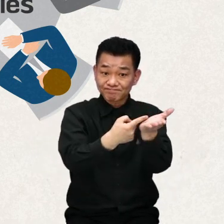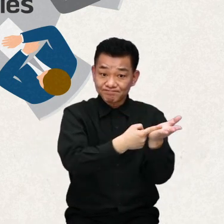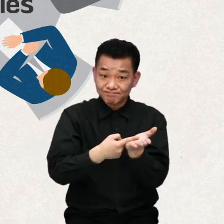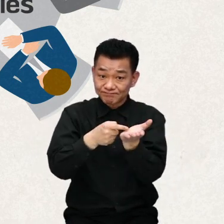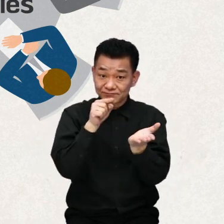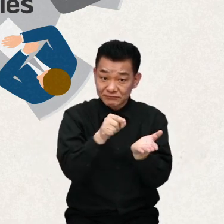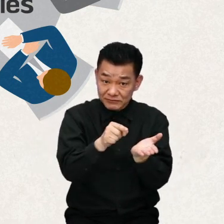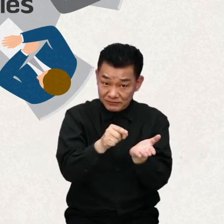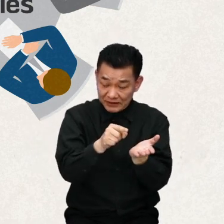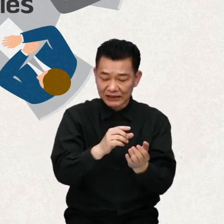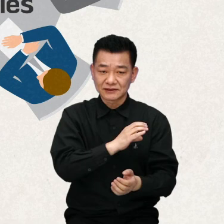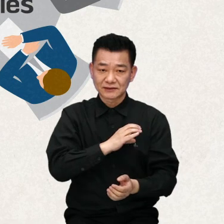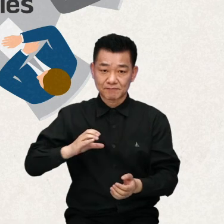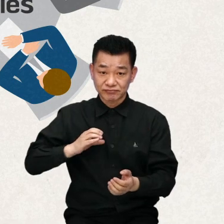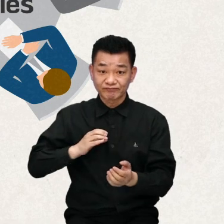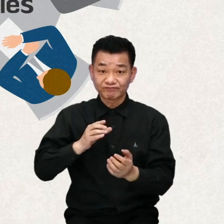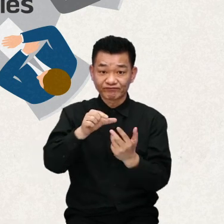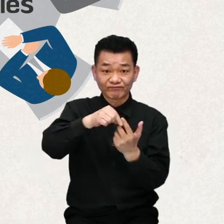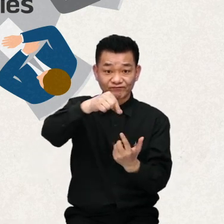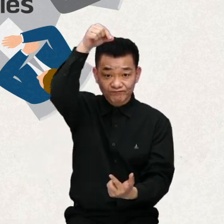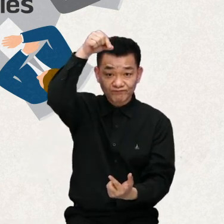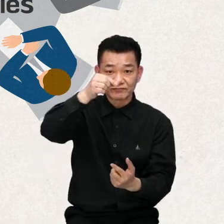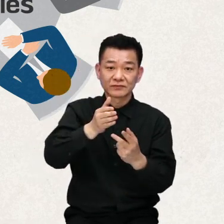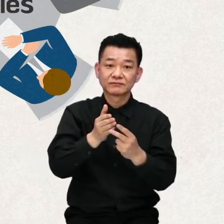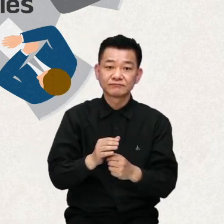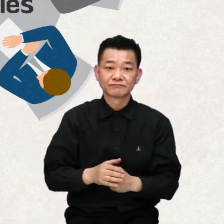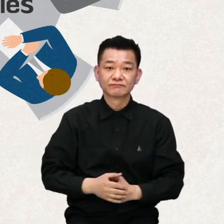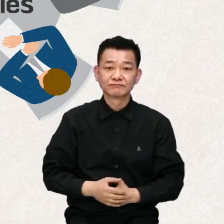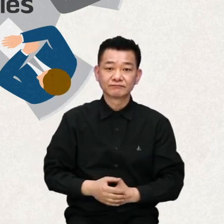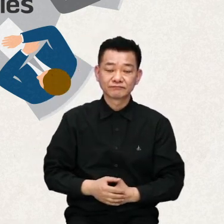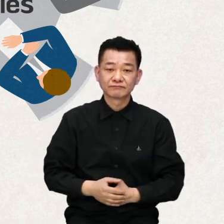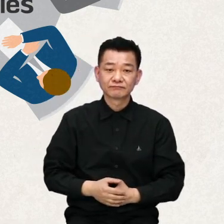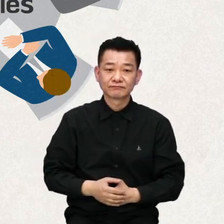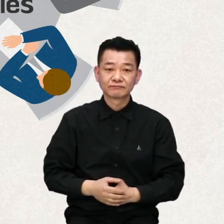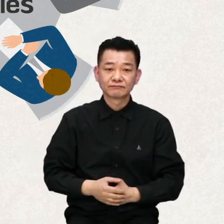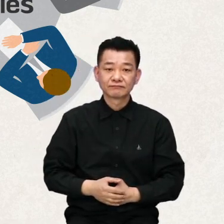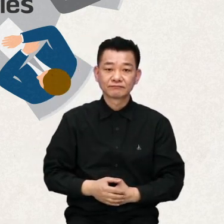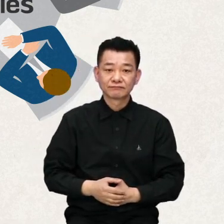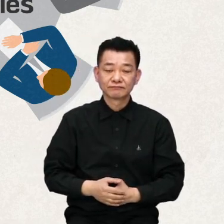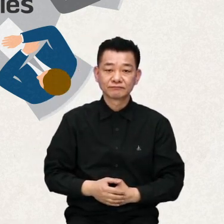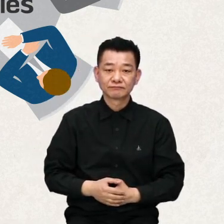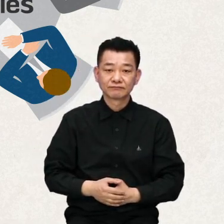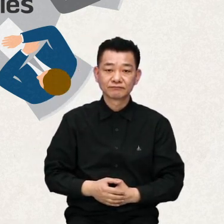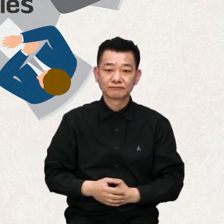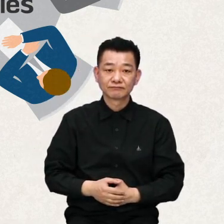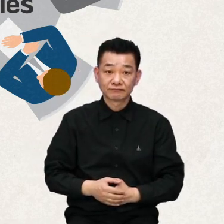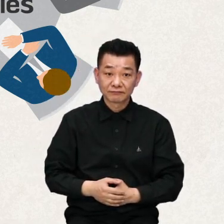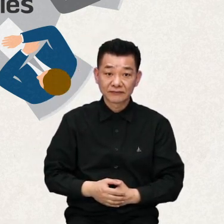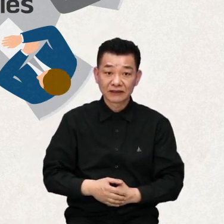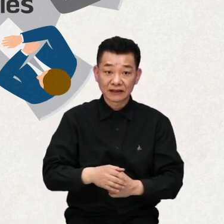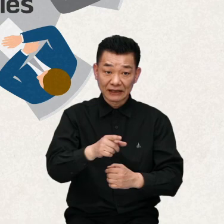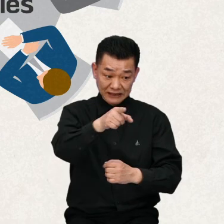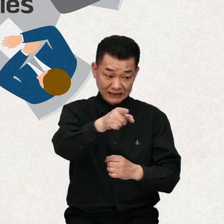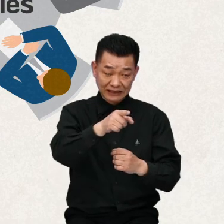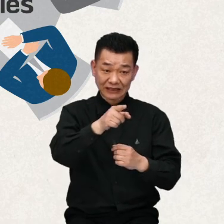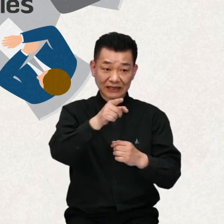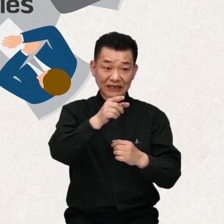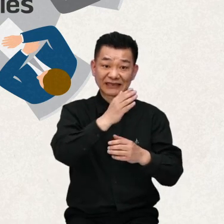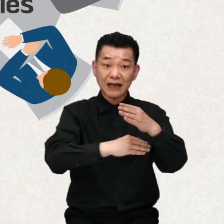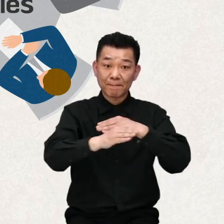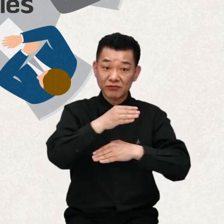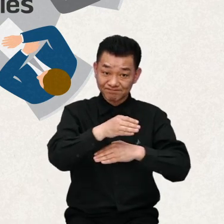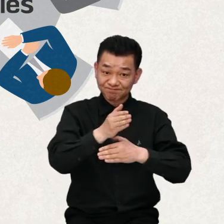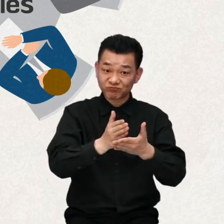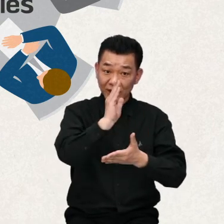States Parties shall be convened regularly to elect the members for the rights of persons with disabilities and to discuss